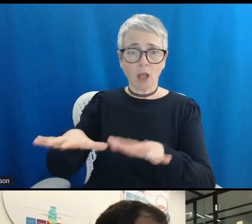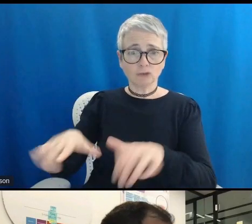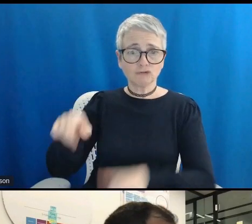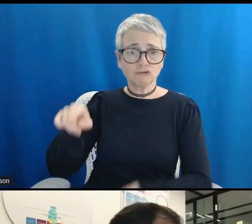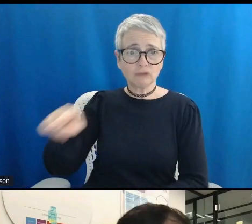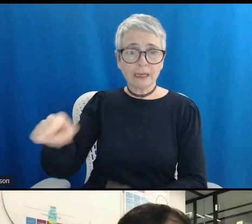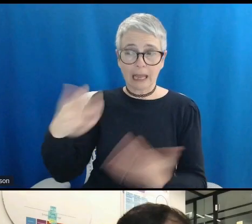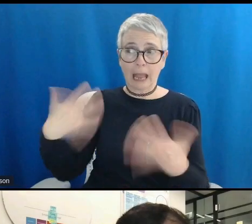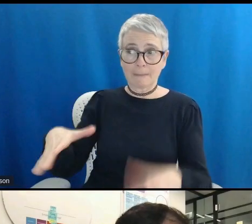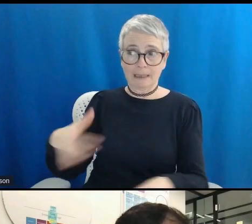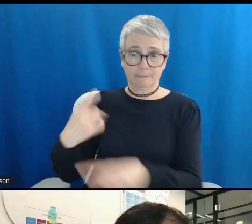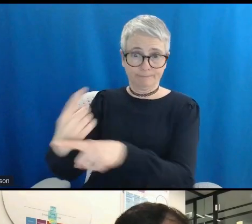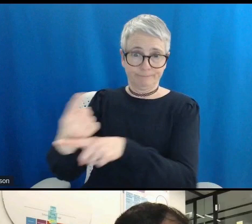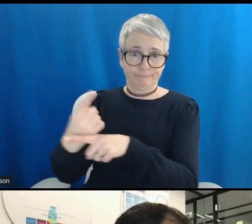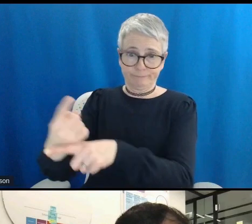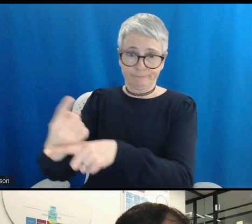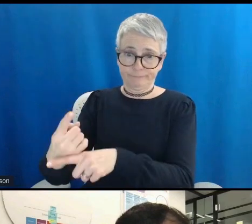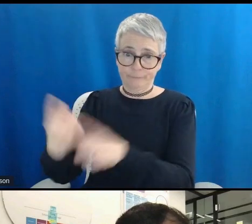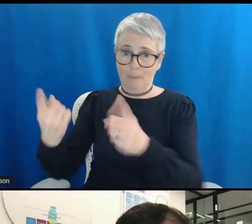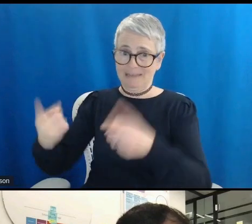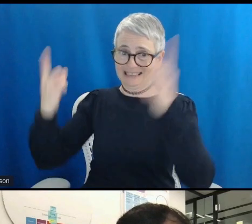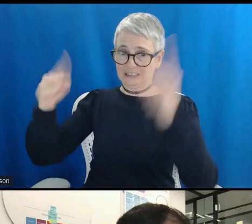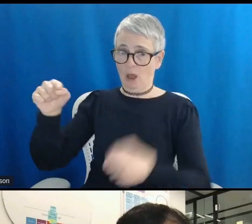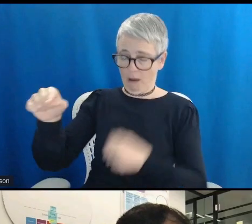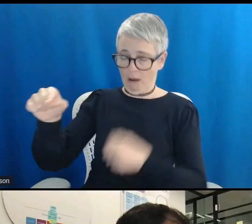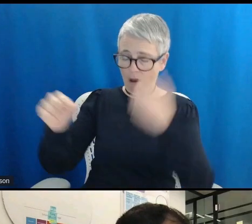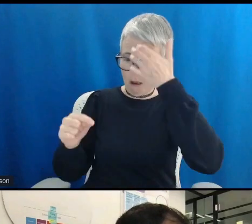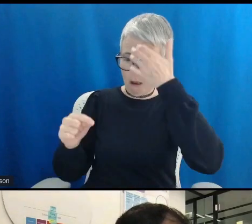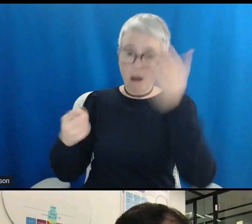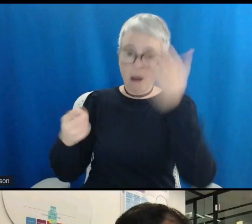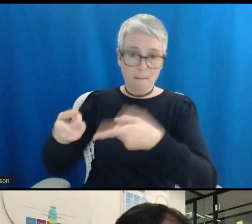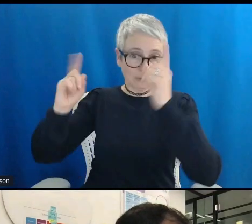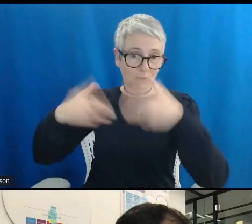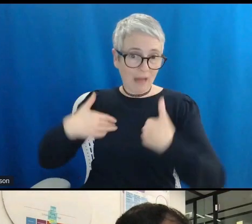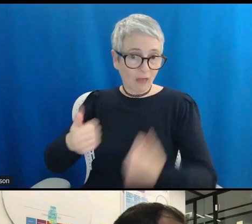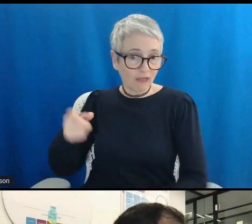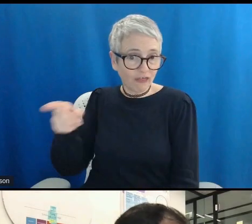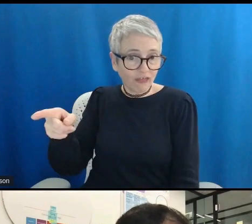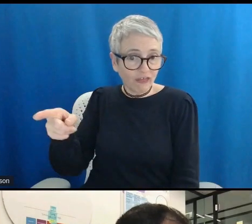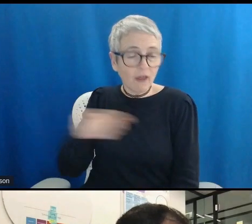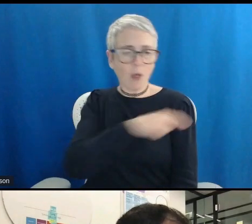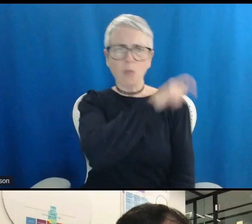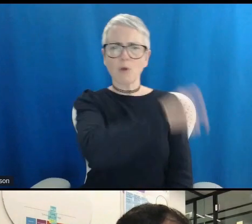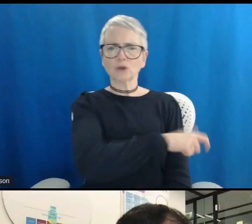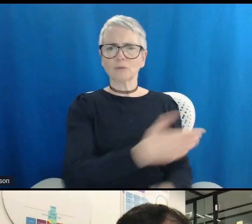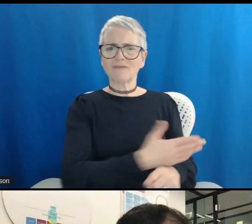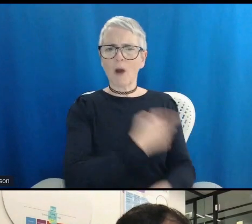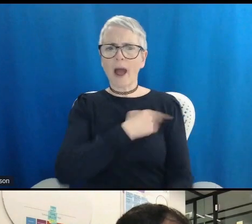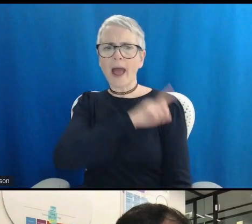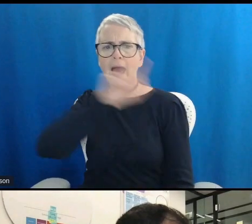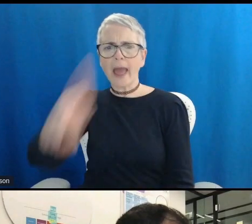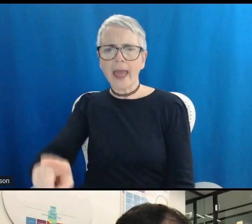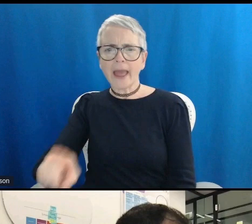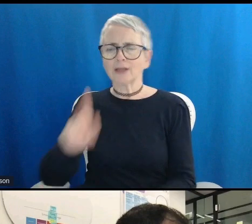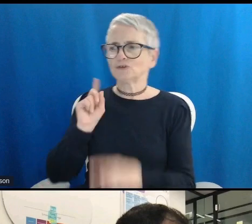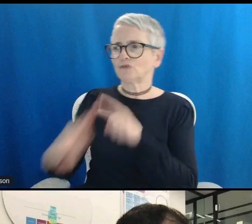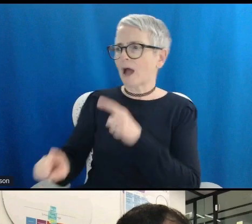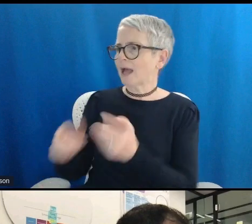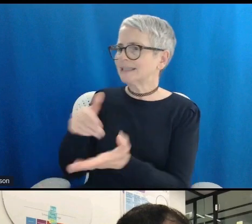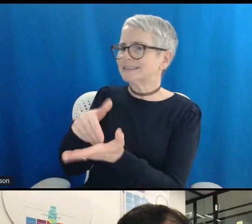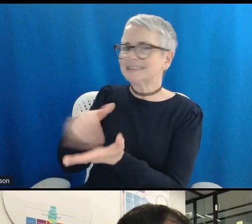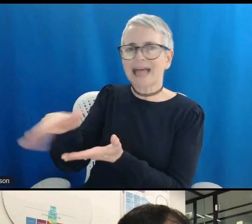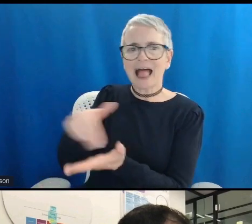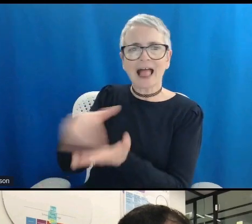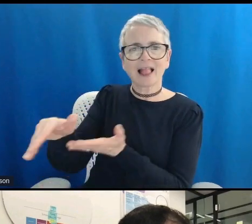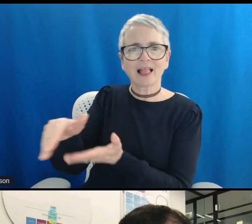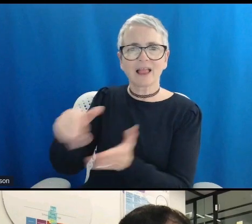person before me, Minister of Health, and the person before me was trying to sell, it's a lower middle income country, they were trying to sell them proton